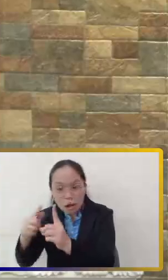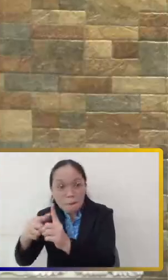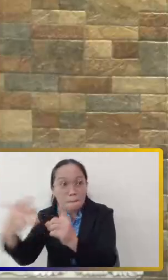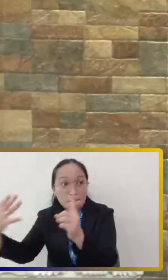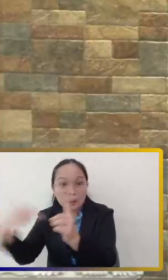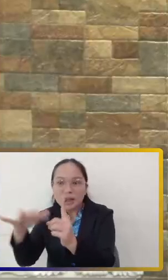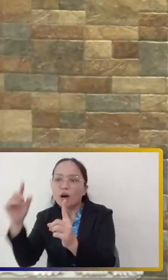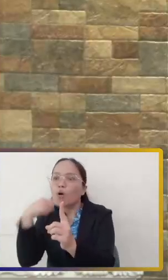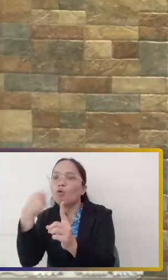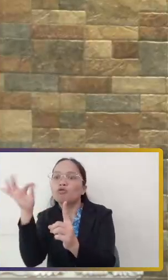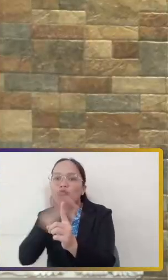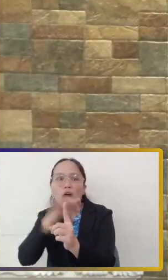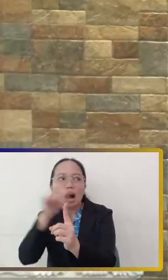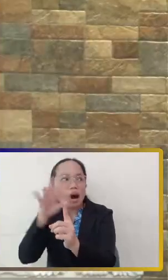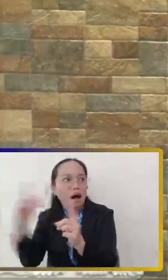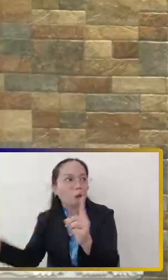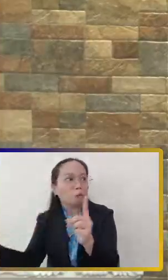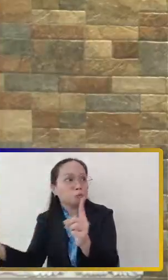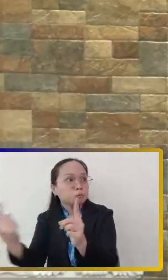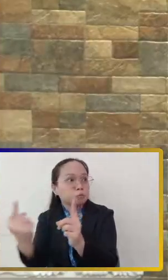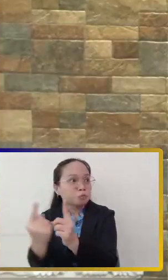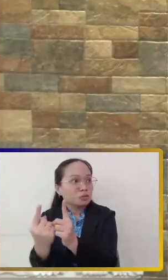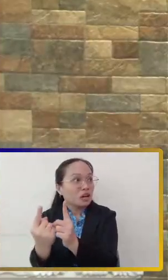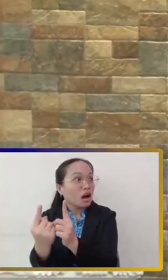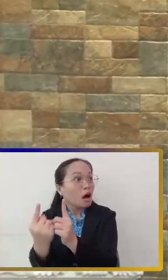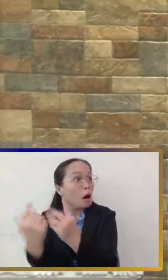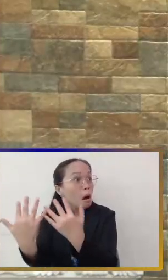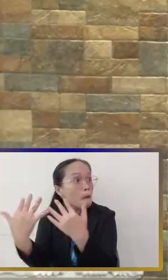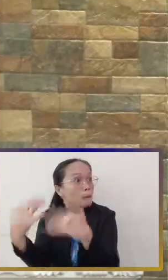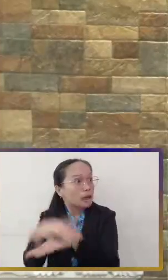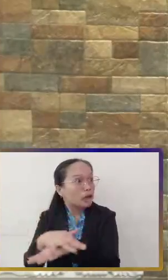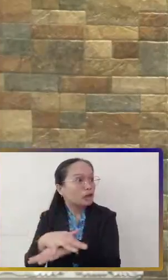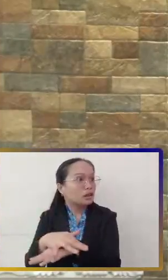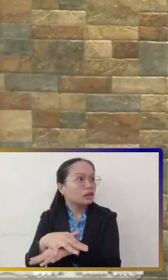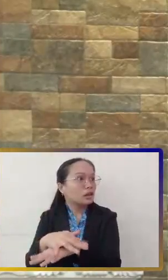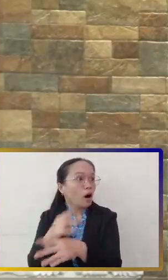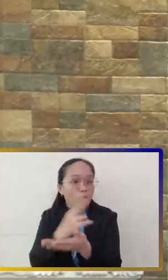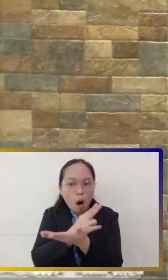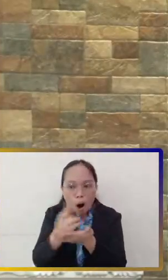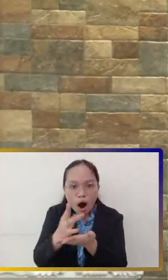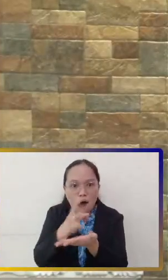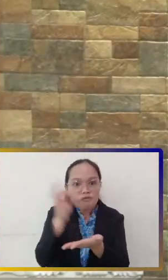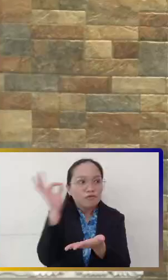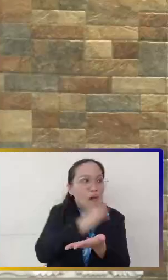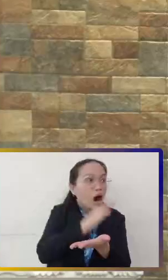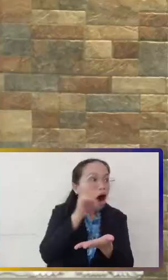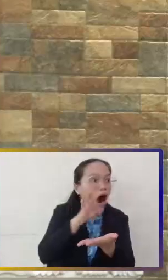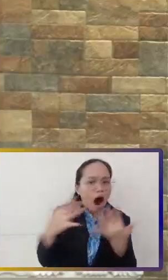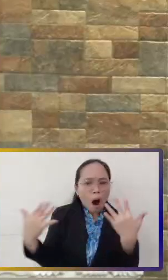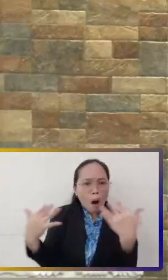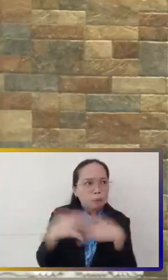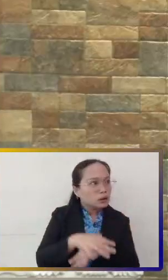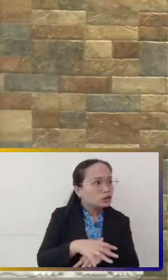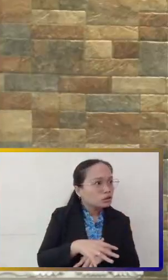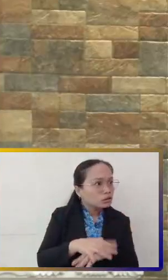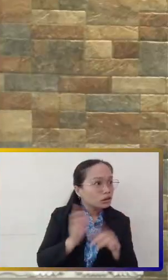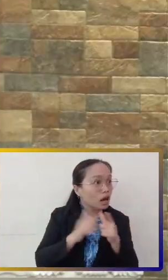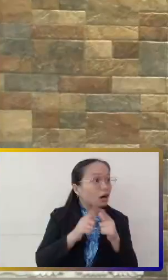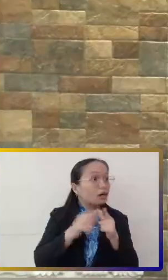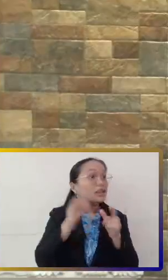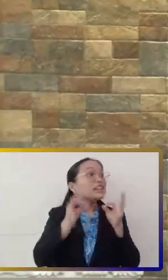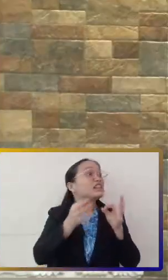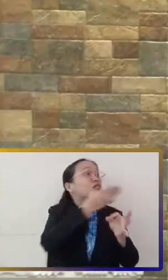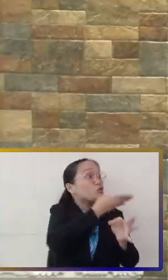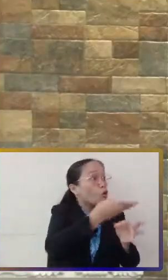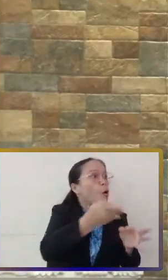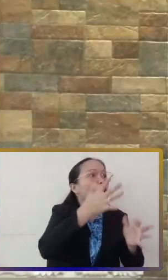gods. So hindi po po pwede, kapatid. Kaya nga po kung i-worship natin ang Diyos, ay Diyos